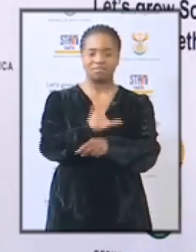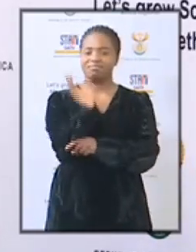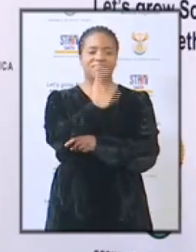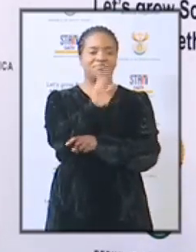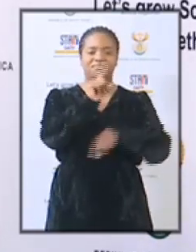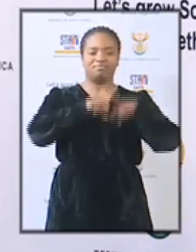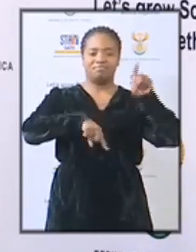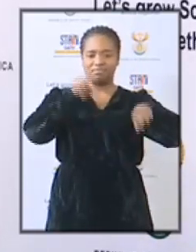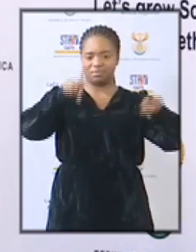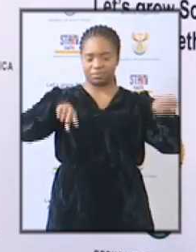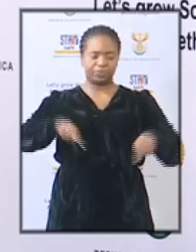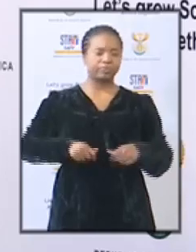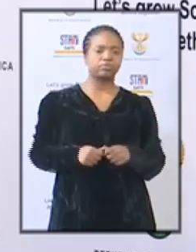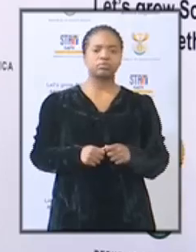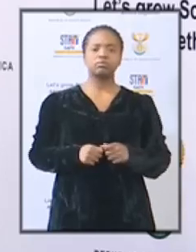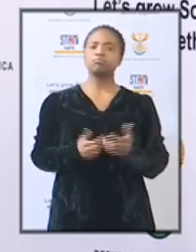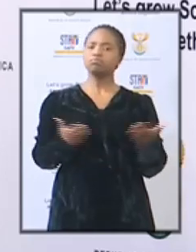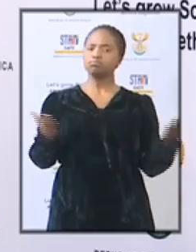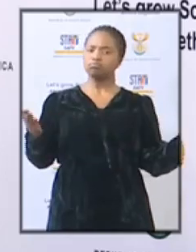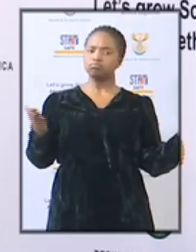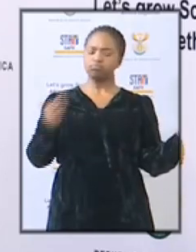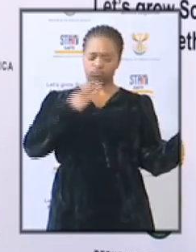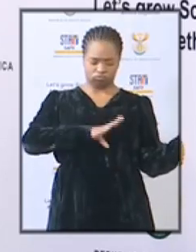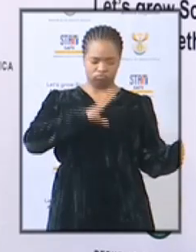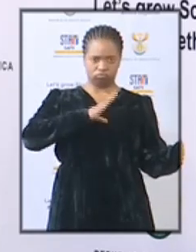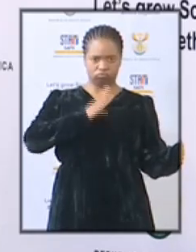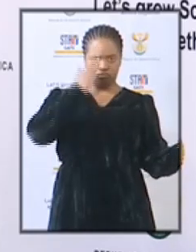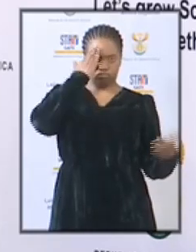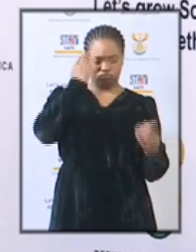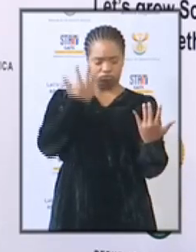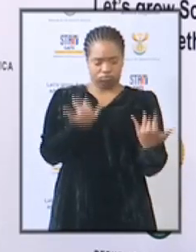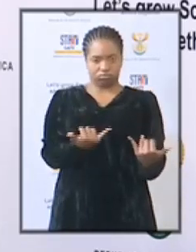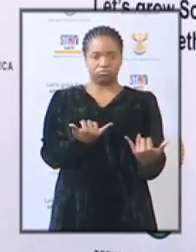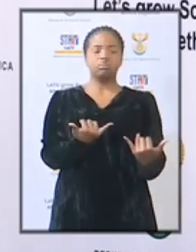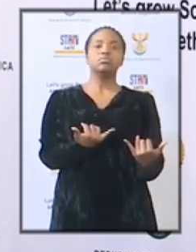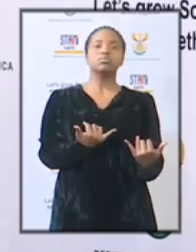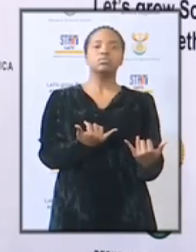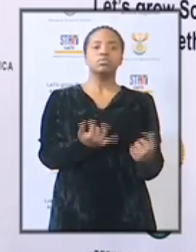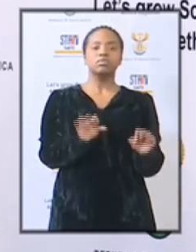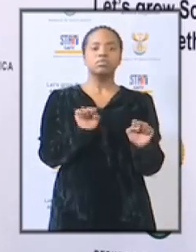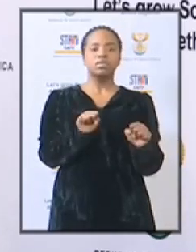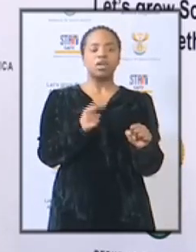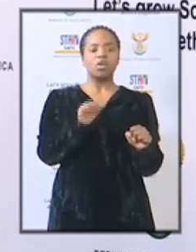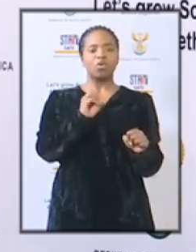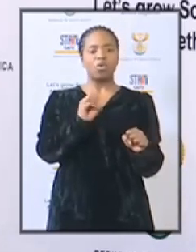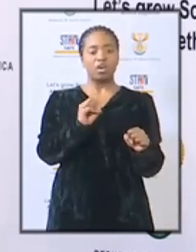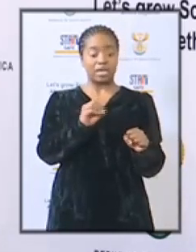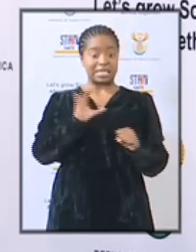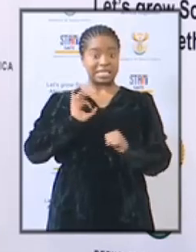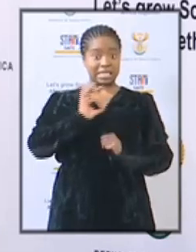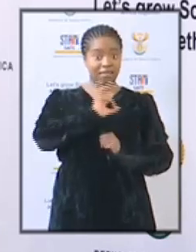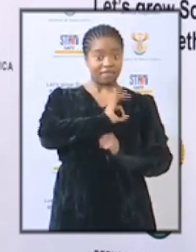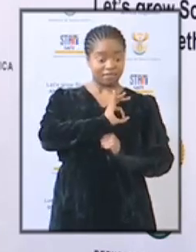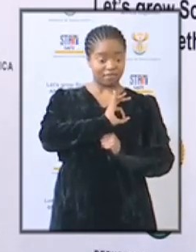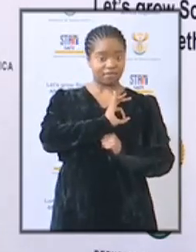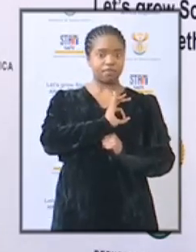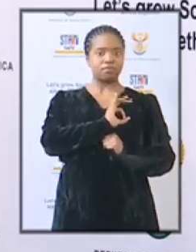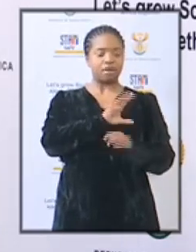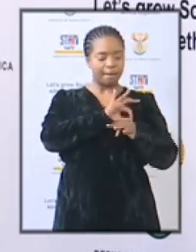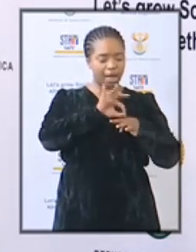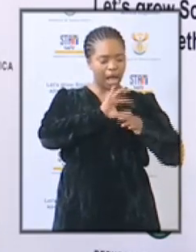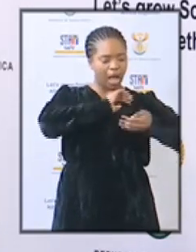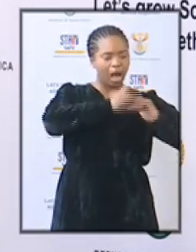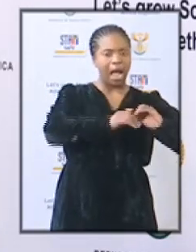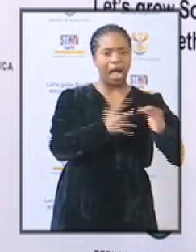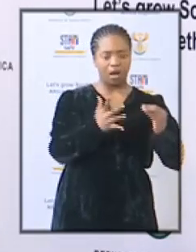the sector, we are therefore confident that measures have been put in place to protect employees,